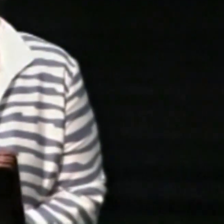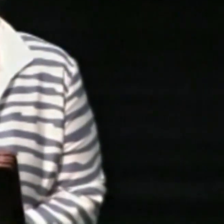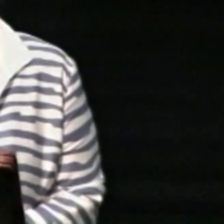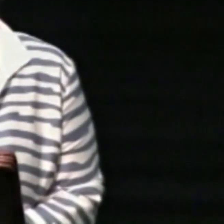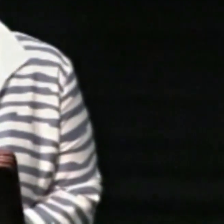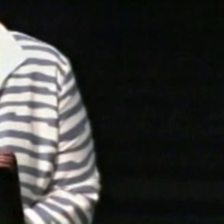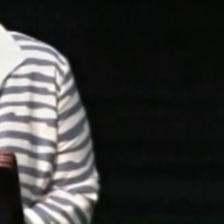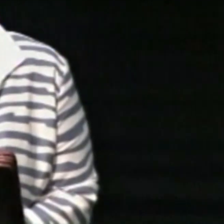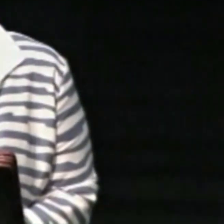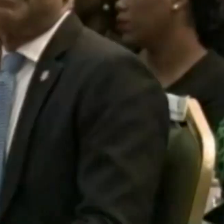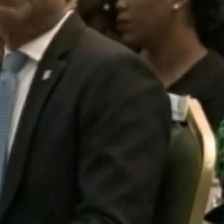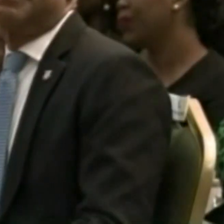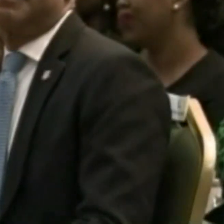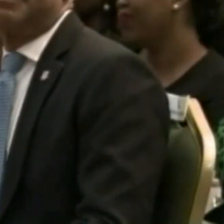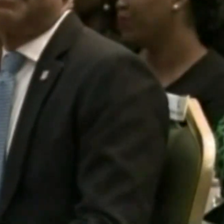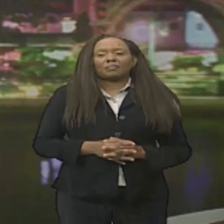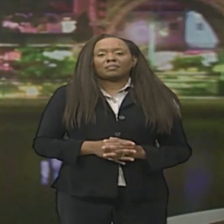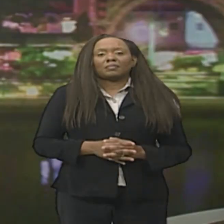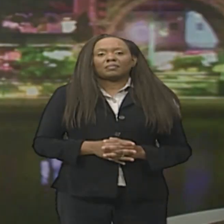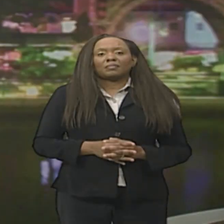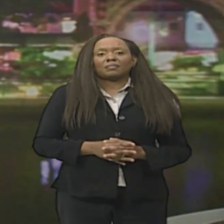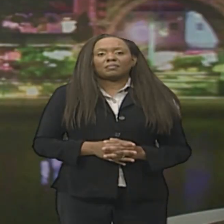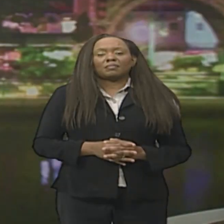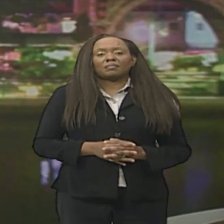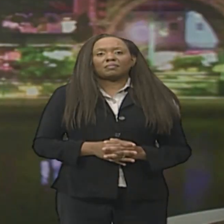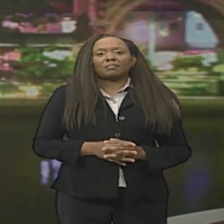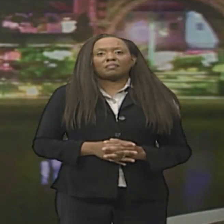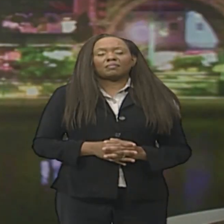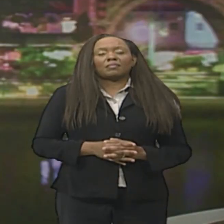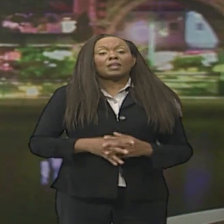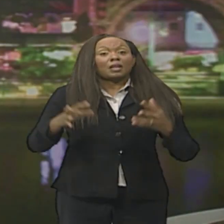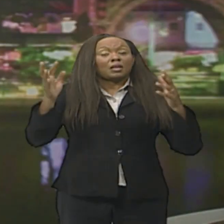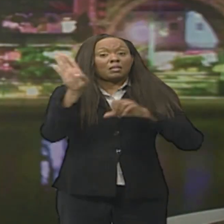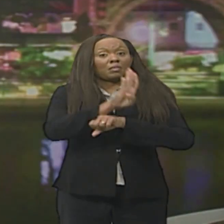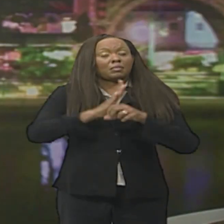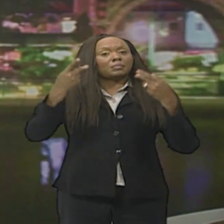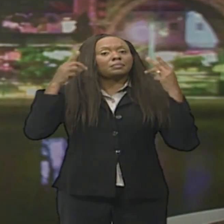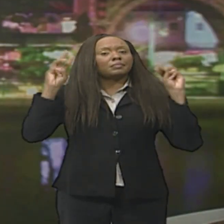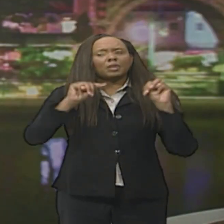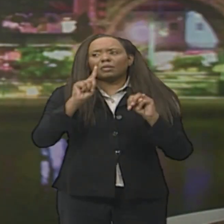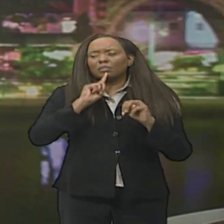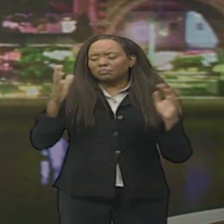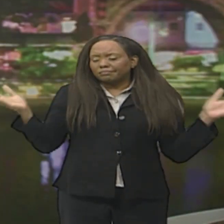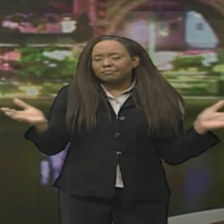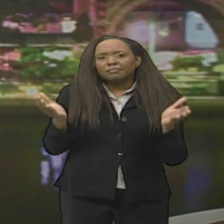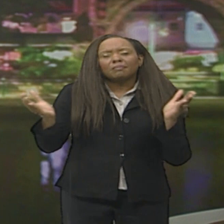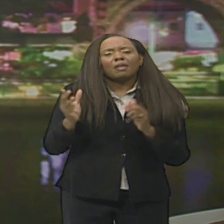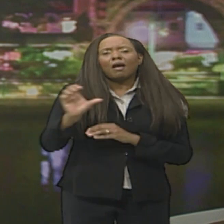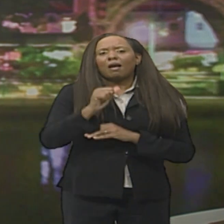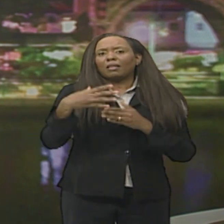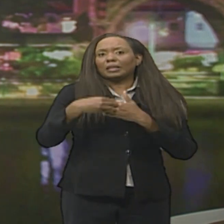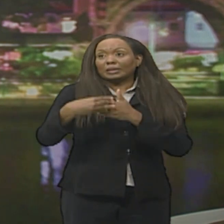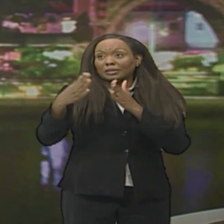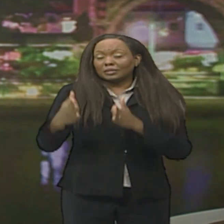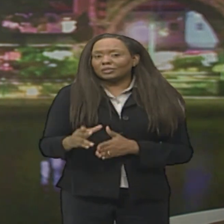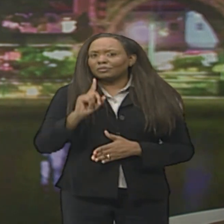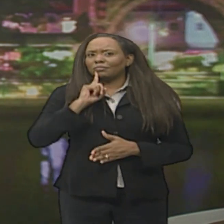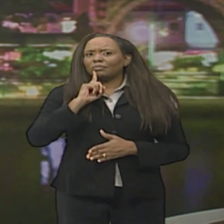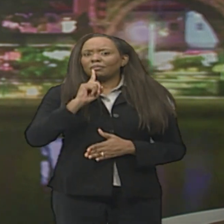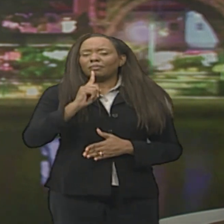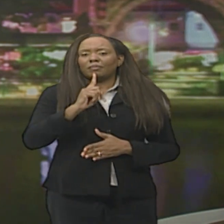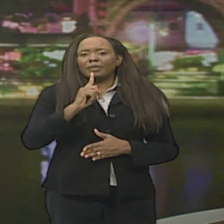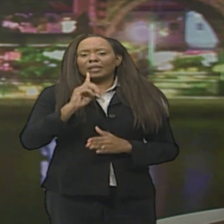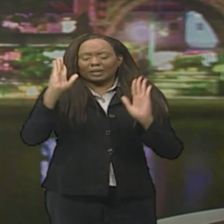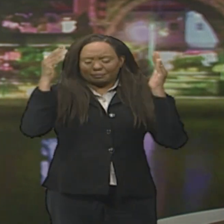together than walking alone. And Prime Minister Motley also encouraged her fellow CARICOM leaders to see